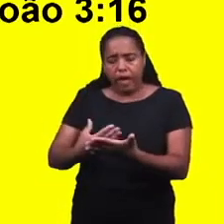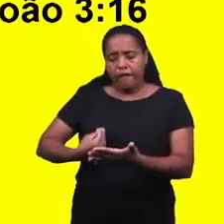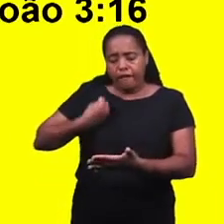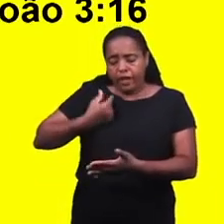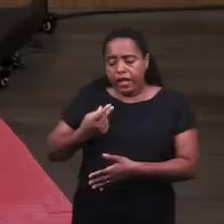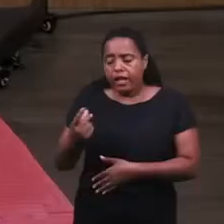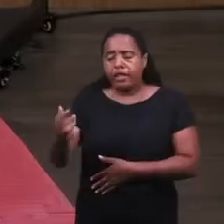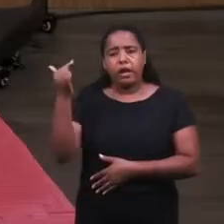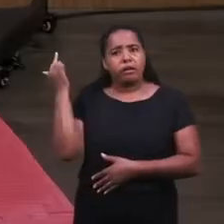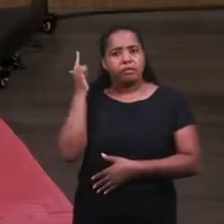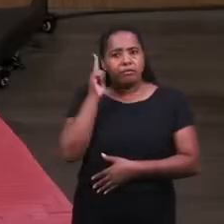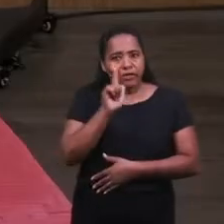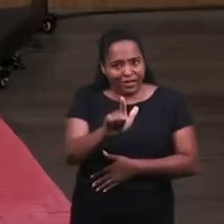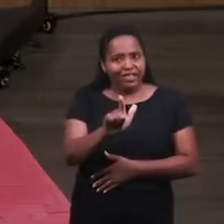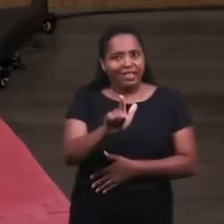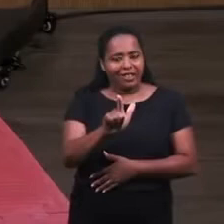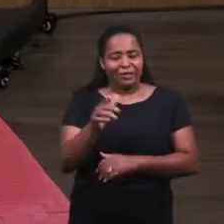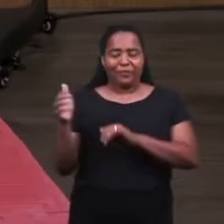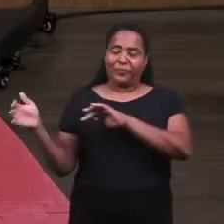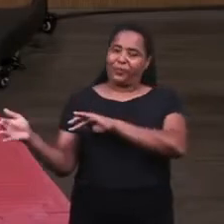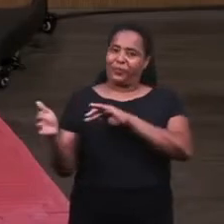Today, we're going to learn about